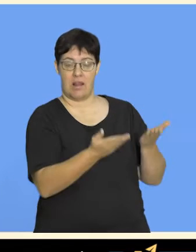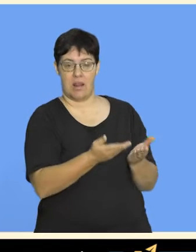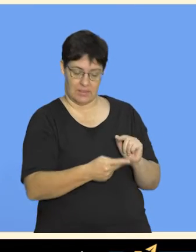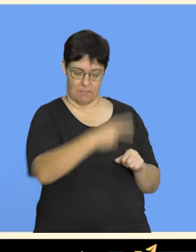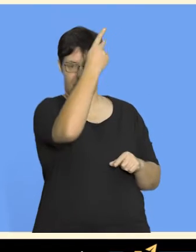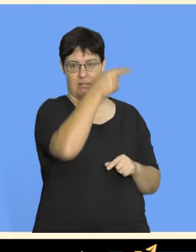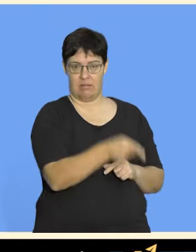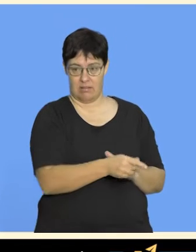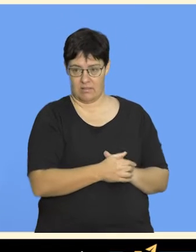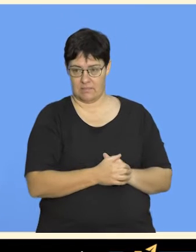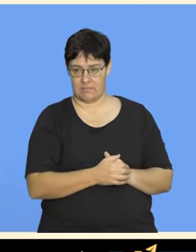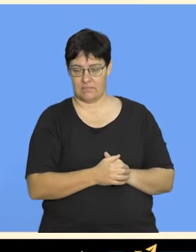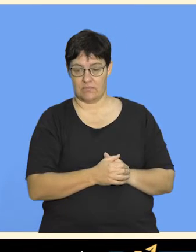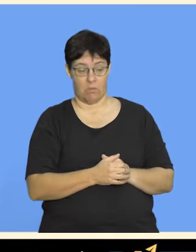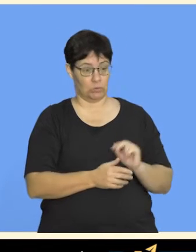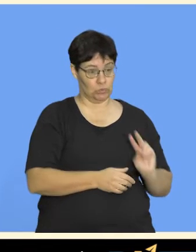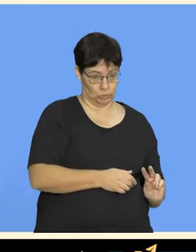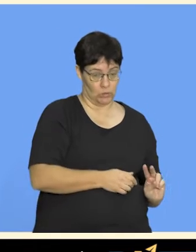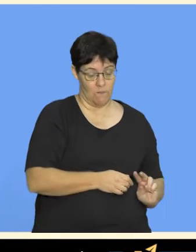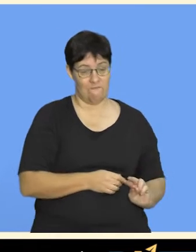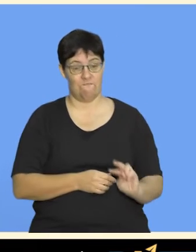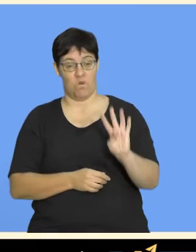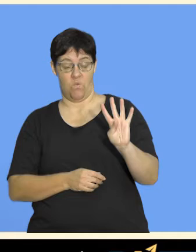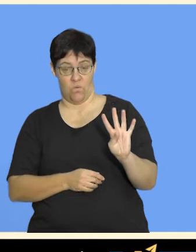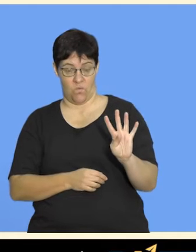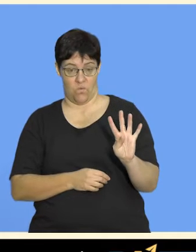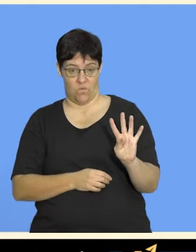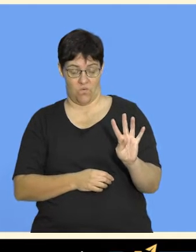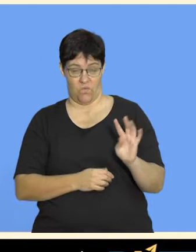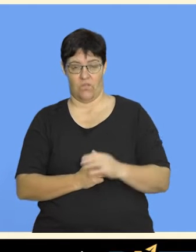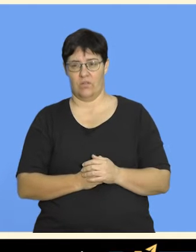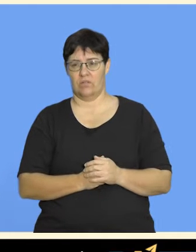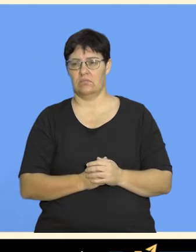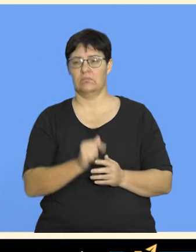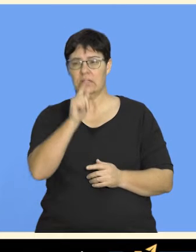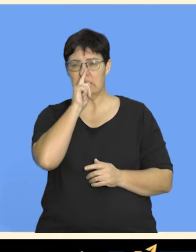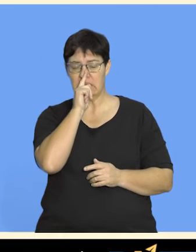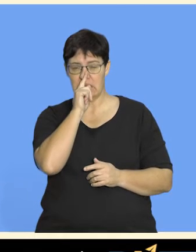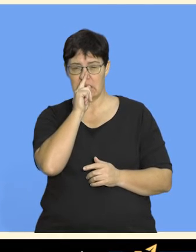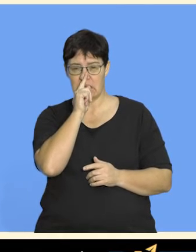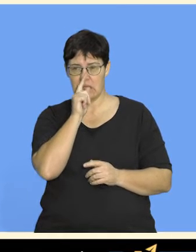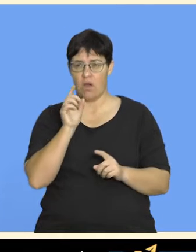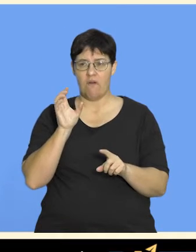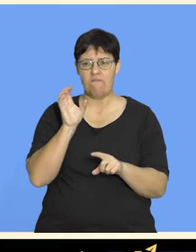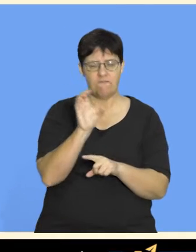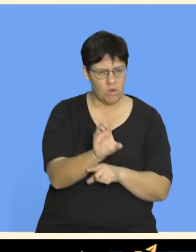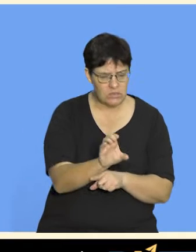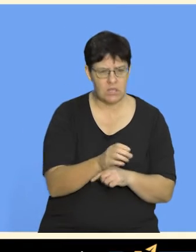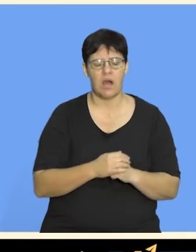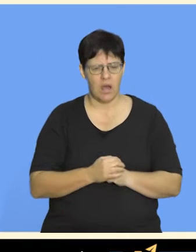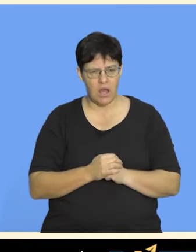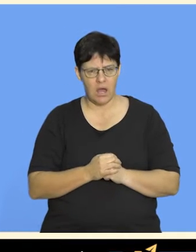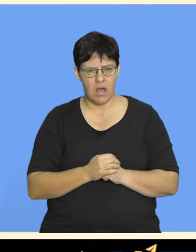mass. So now I make it 4. If we look at the force, number 1, we notice that it